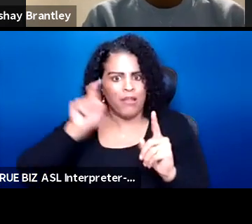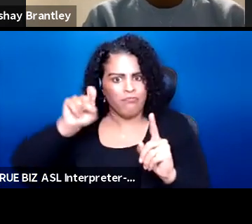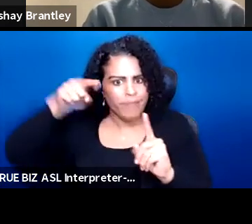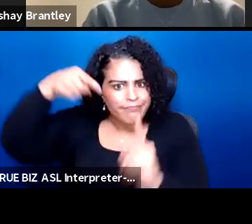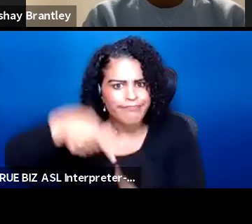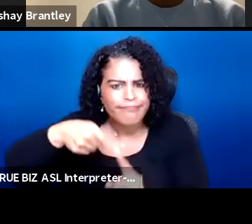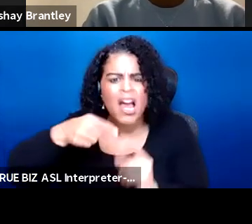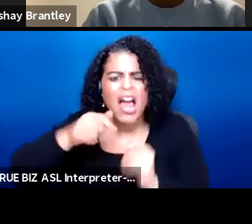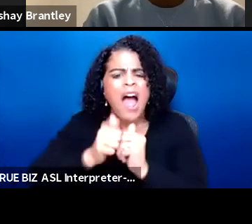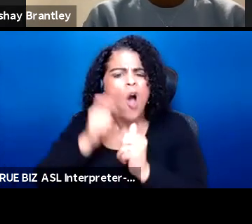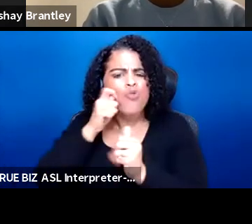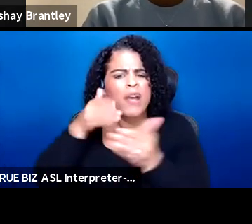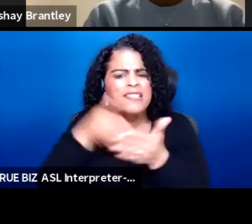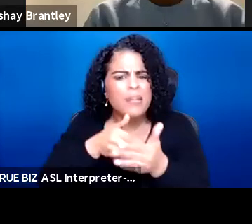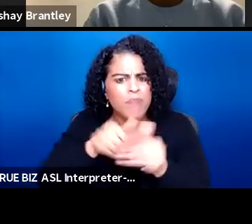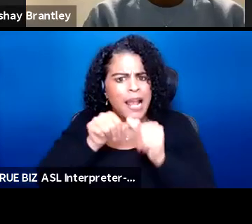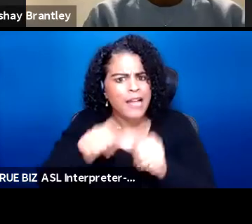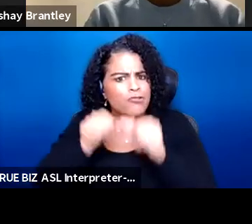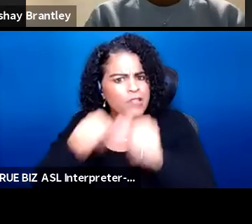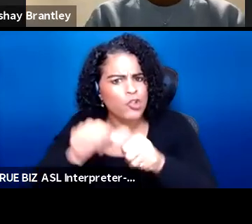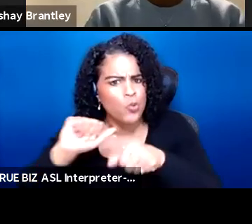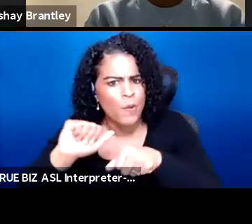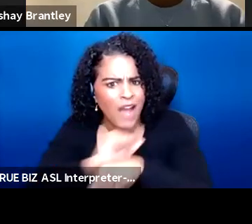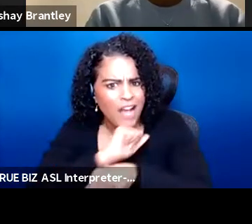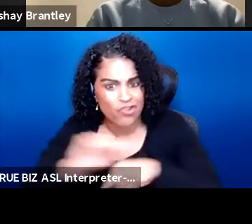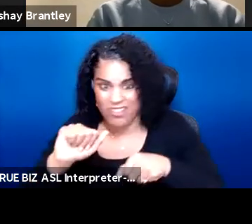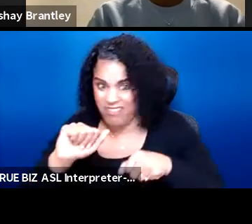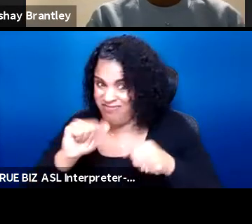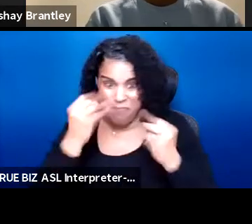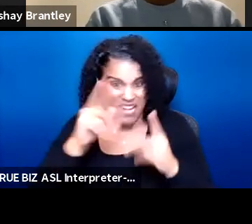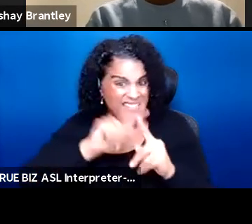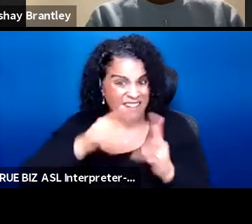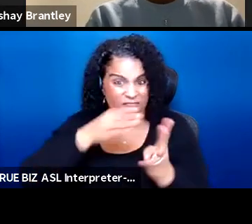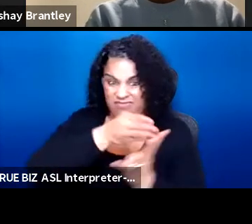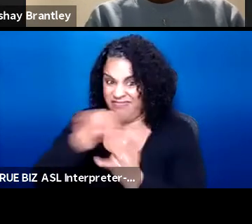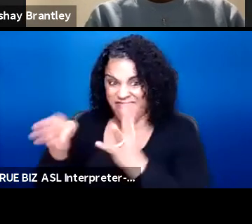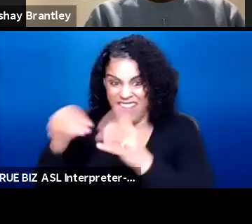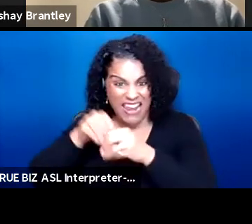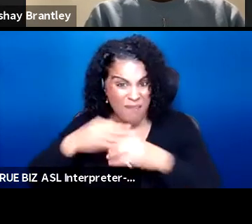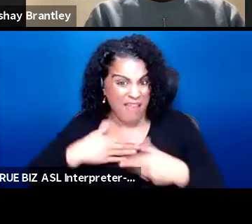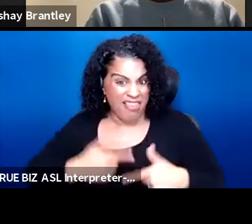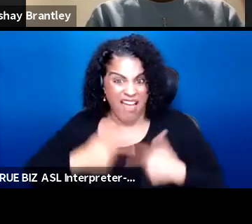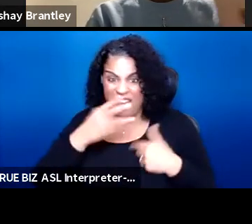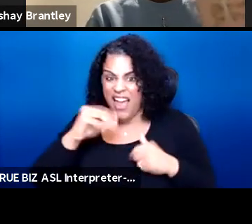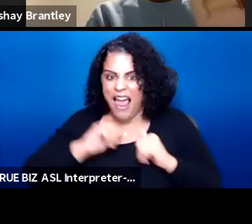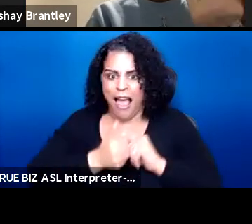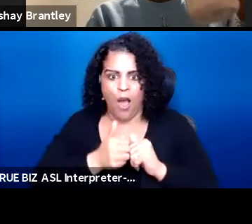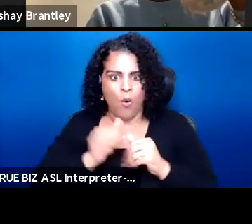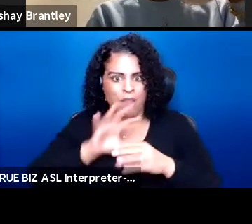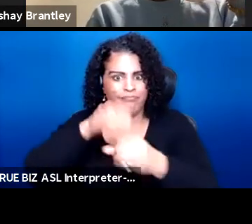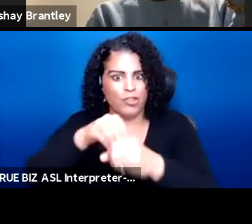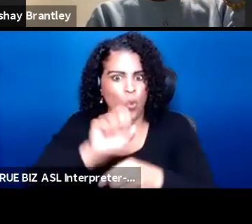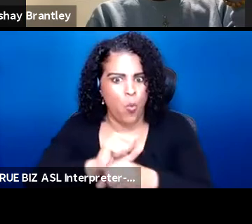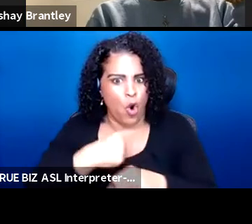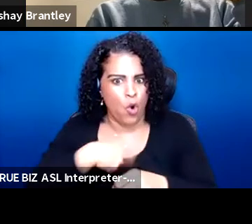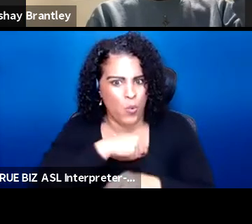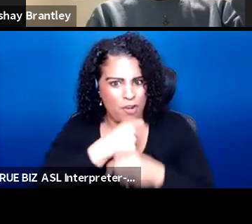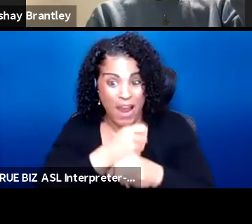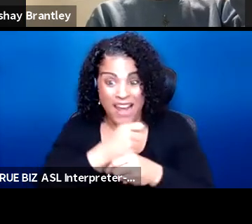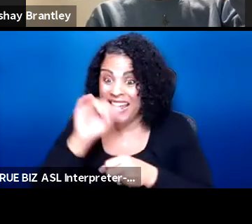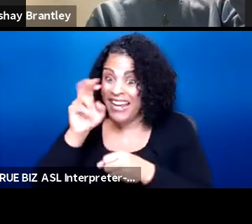in which racism continue to function in all aspects of our lives and how it gets into the work that we create. Because even artists